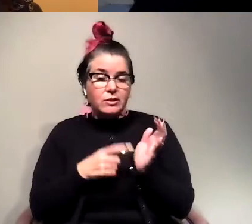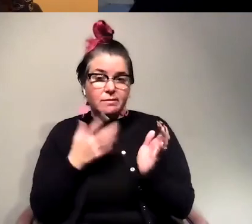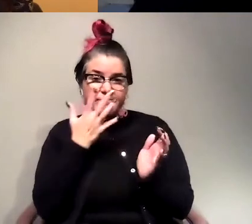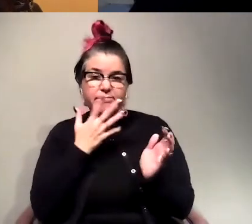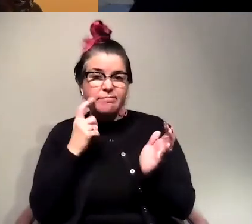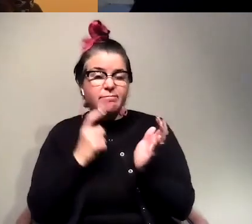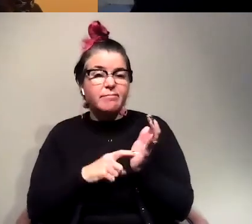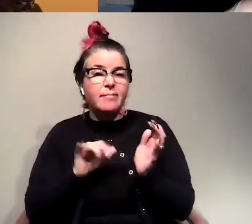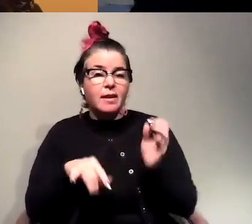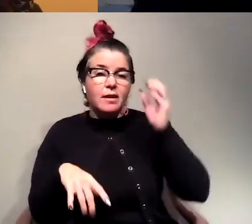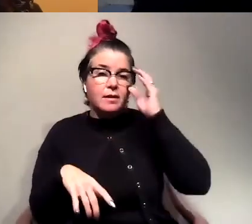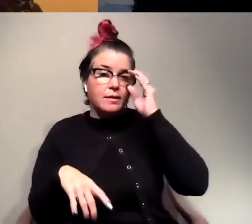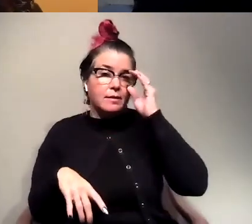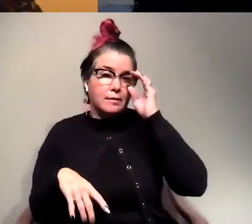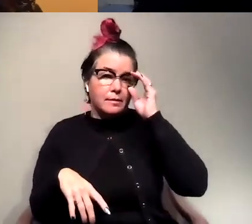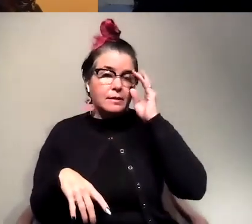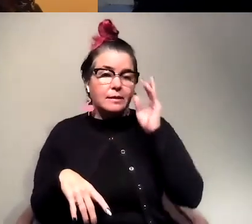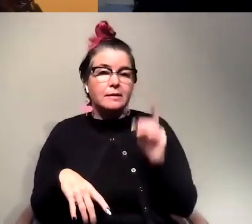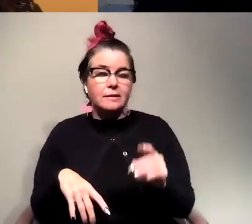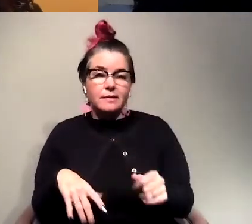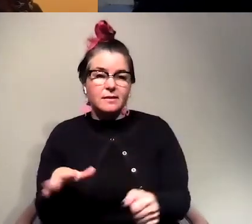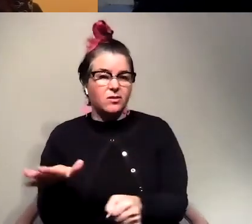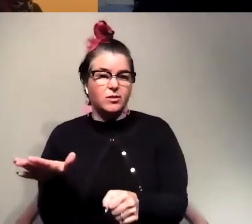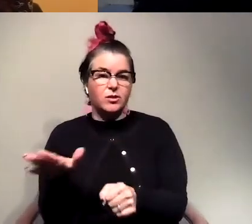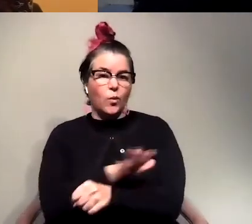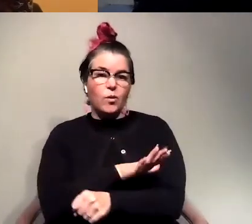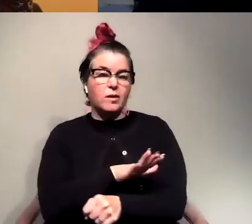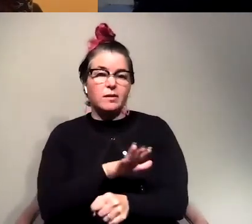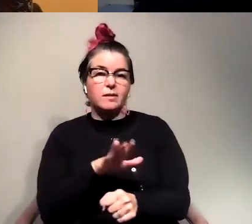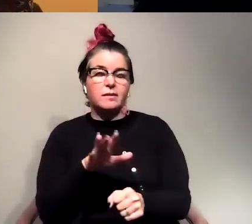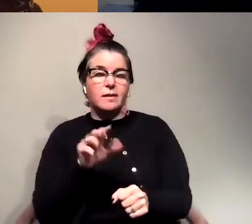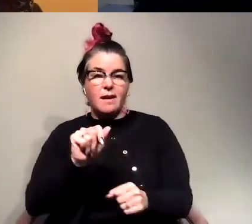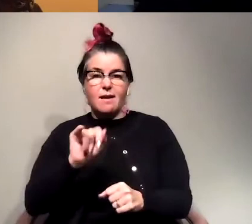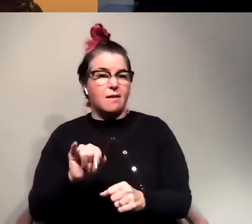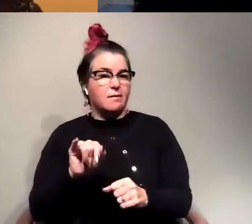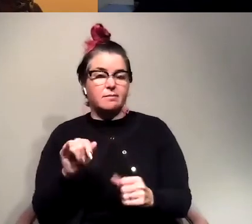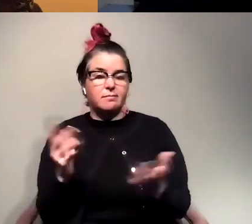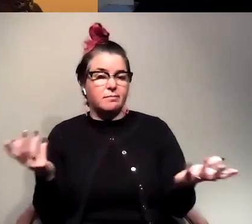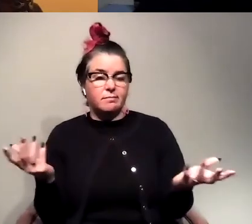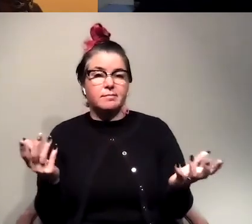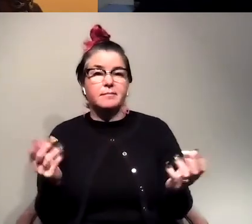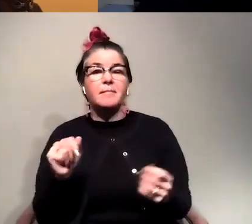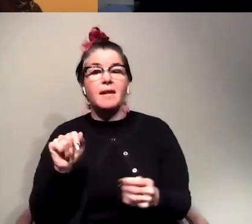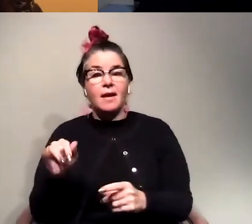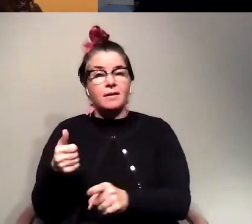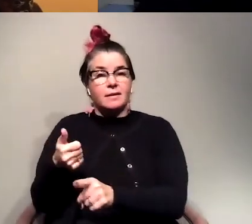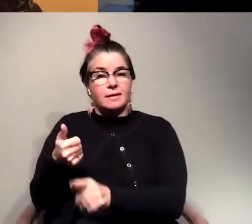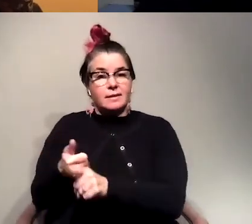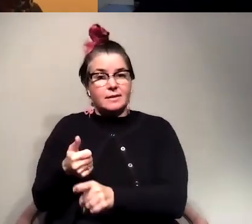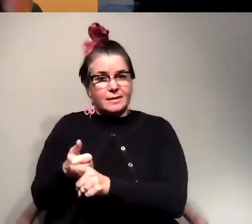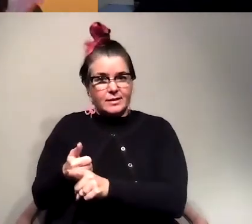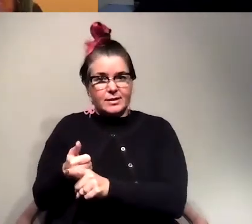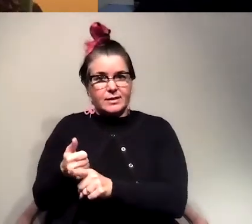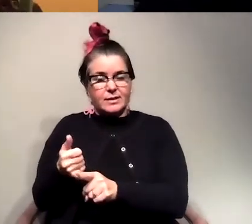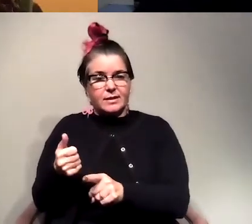is pretty much entirely done by AI. But the AI is not itself, you know,